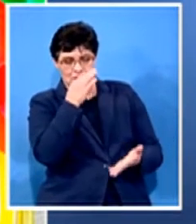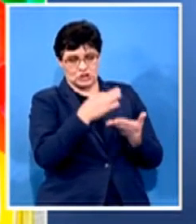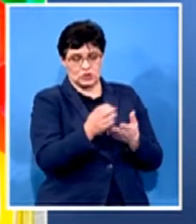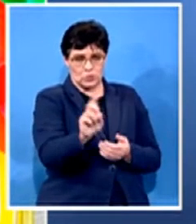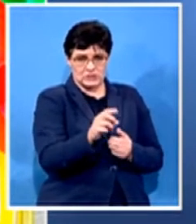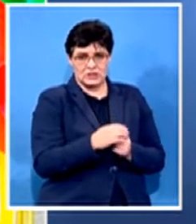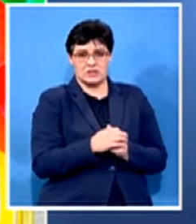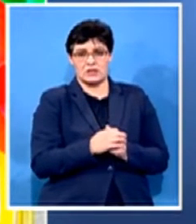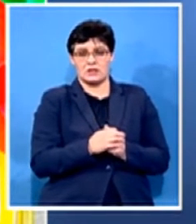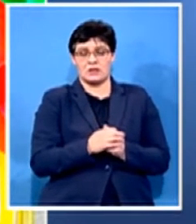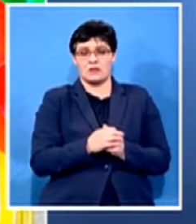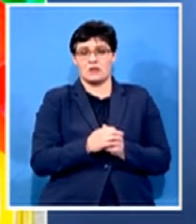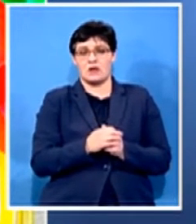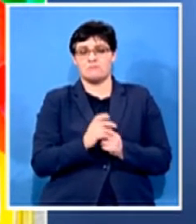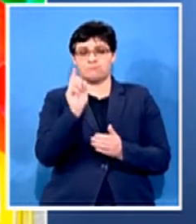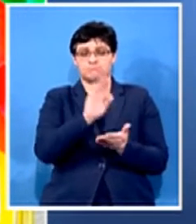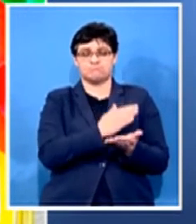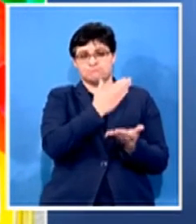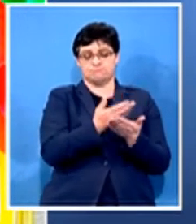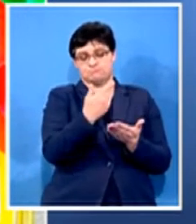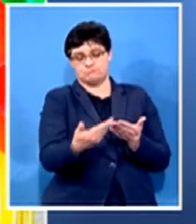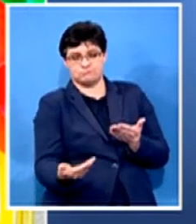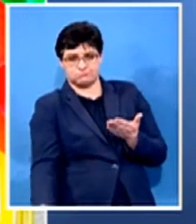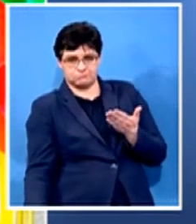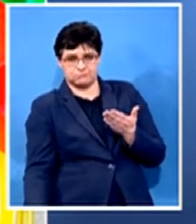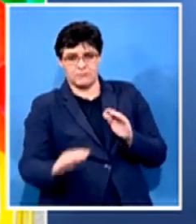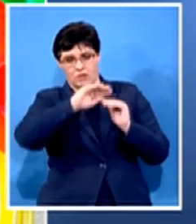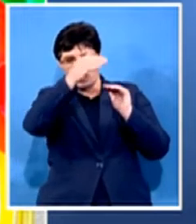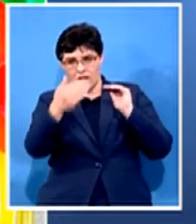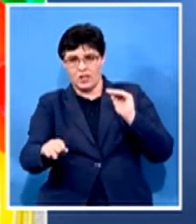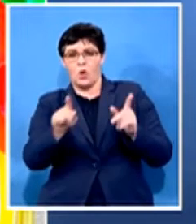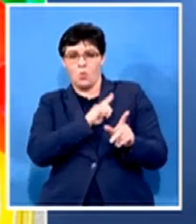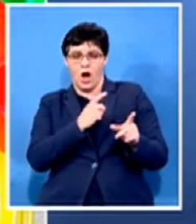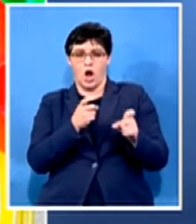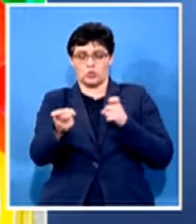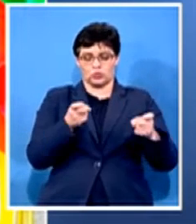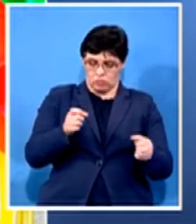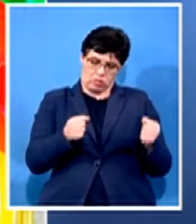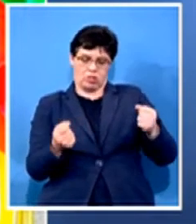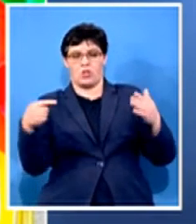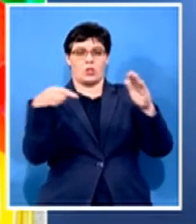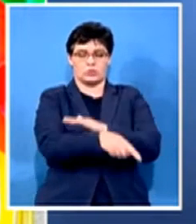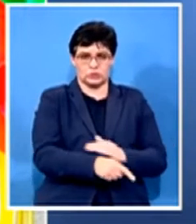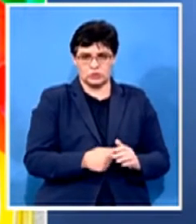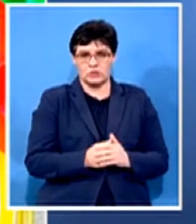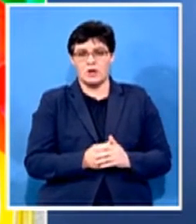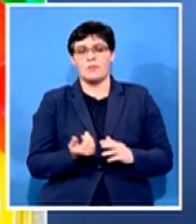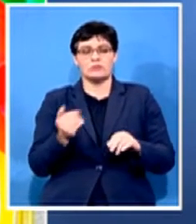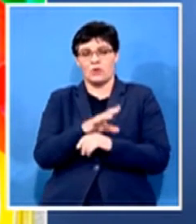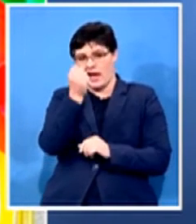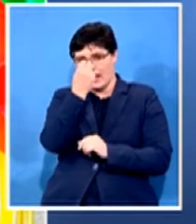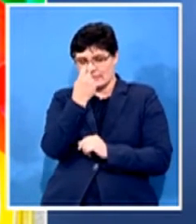an embankment after the driver had lost control of the vehicle. But I'm sure you would understand that what we then need to do is take a look at